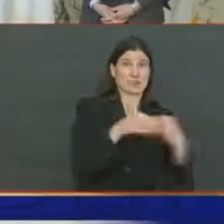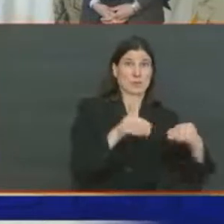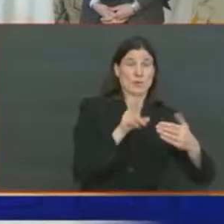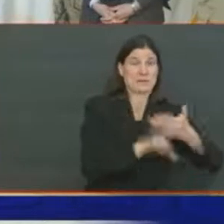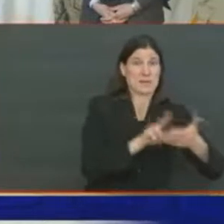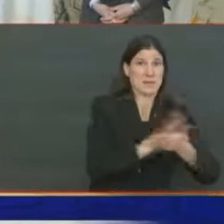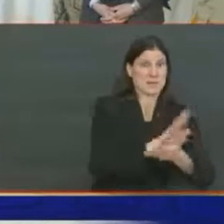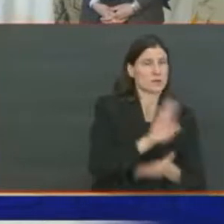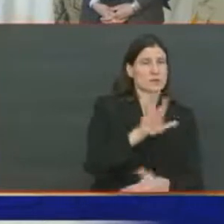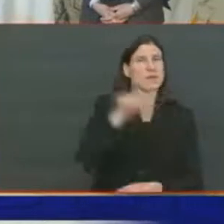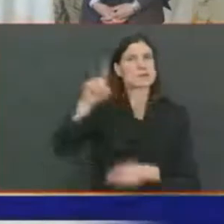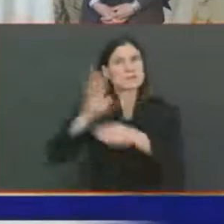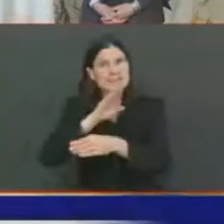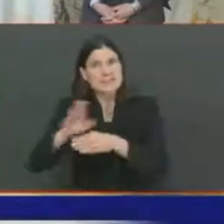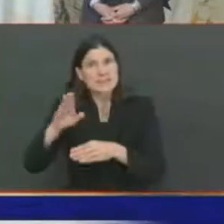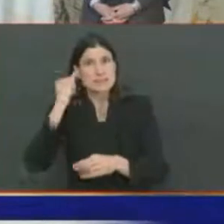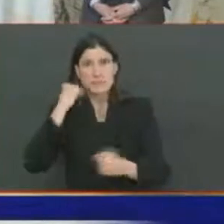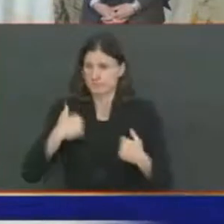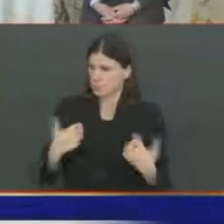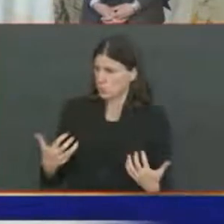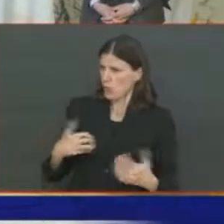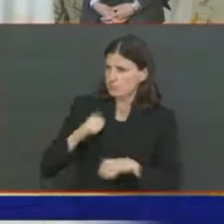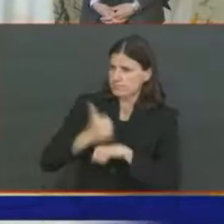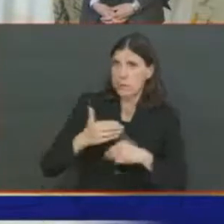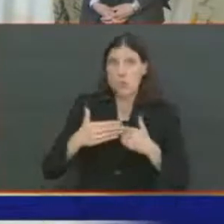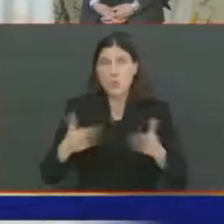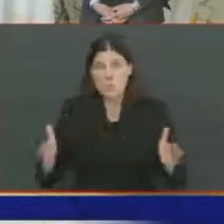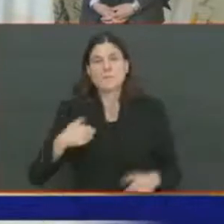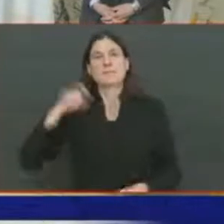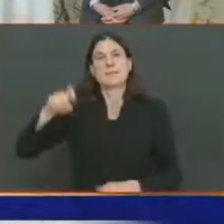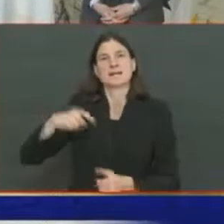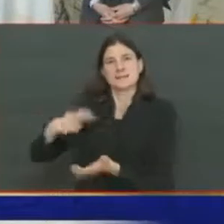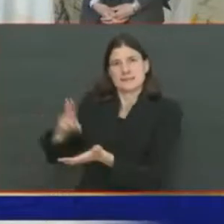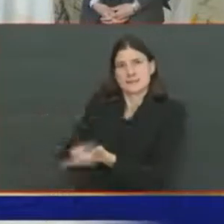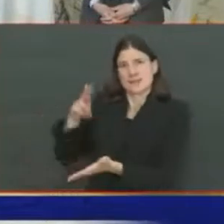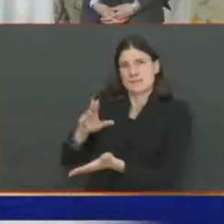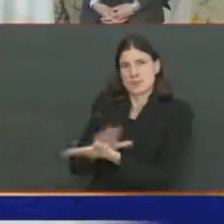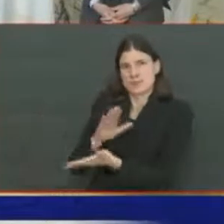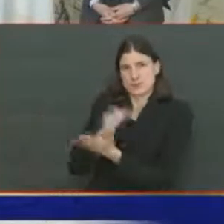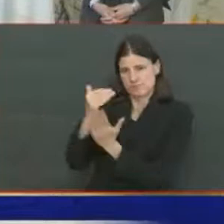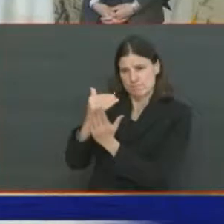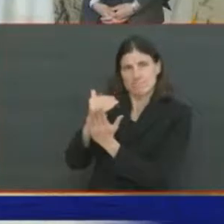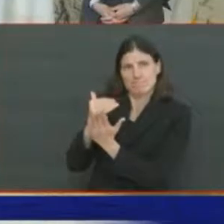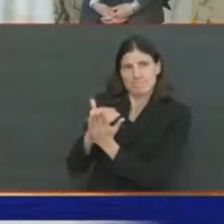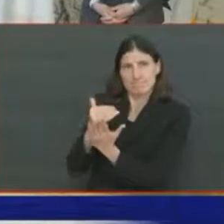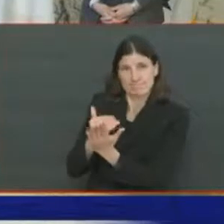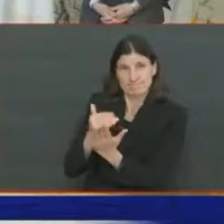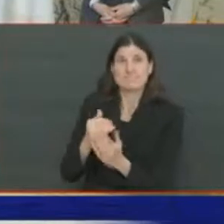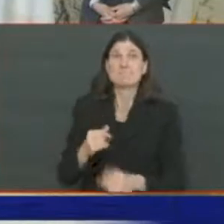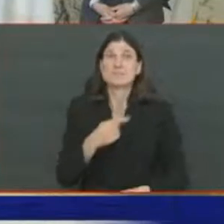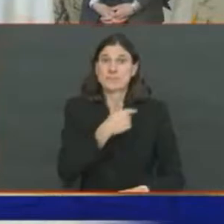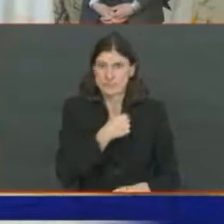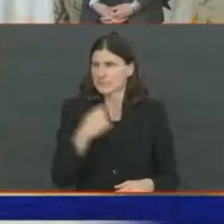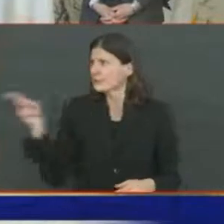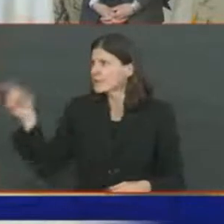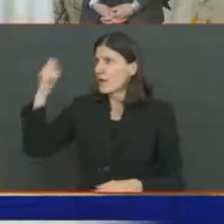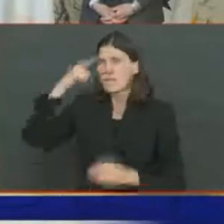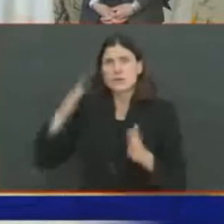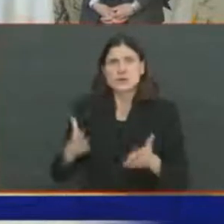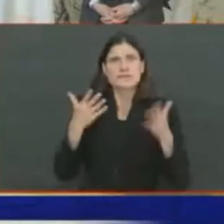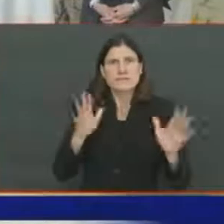something differently, if you have a better idea, we want to hear from you. So you can send us an email at